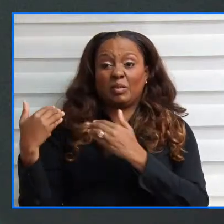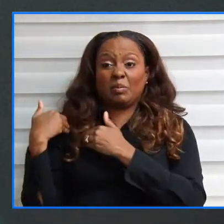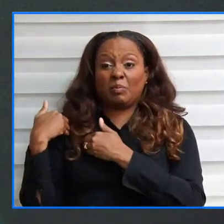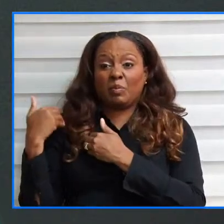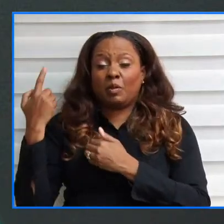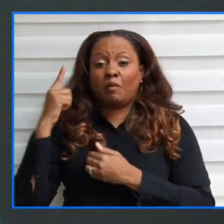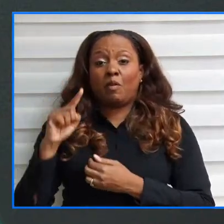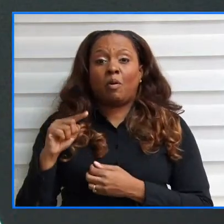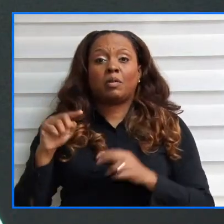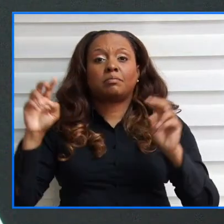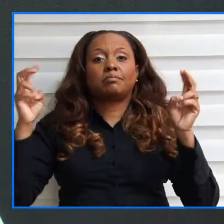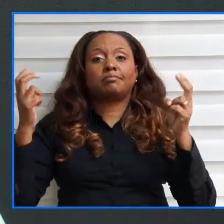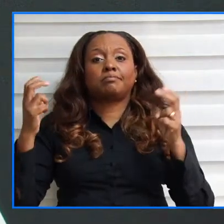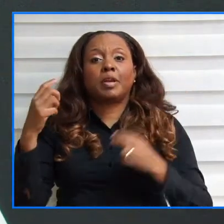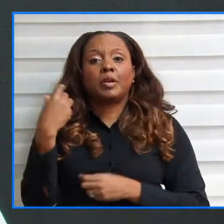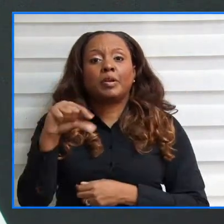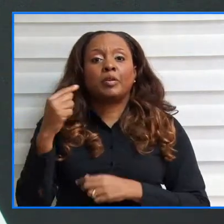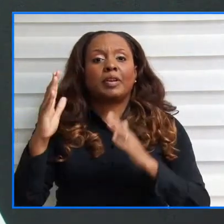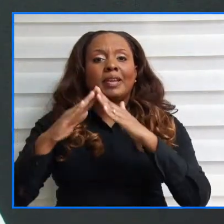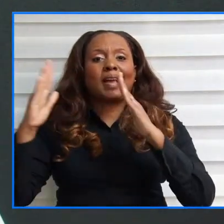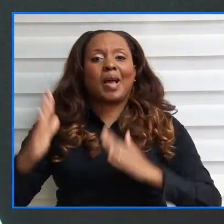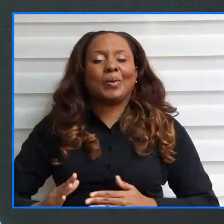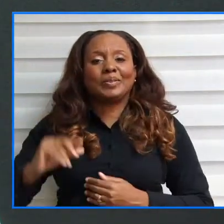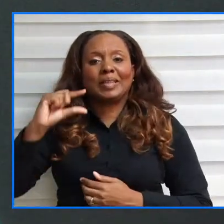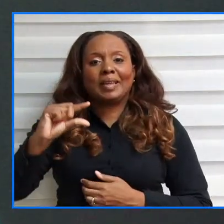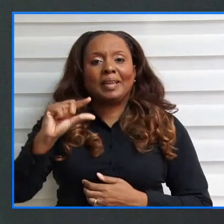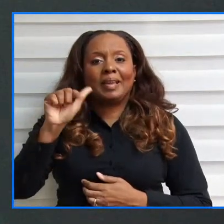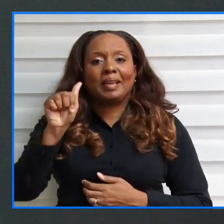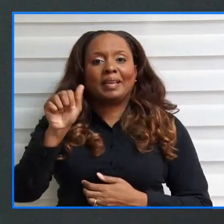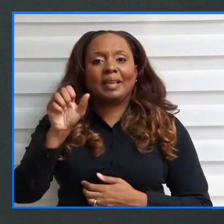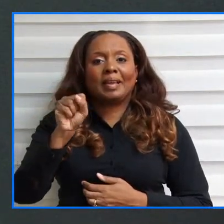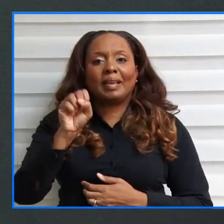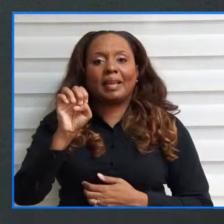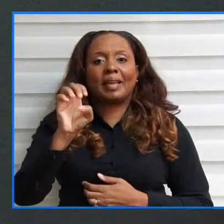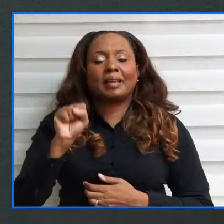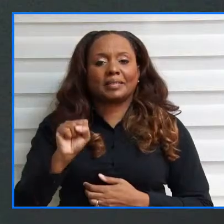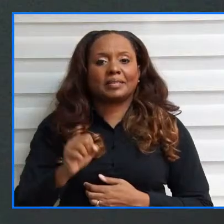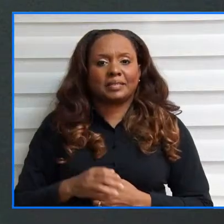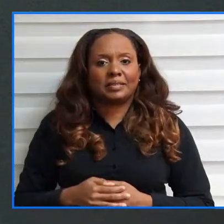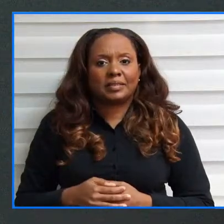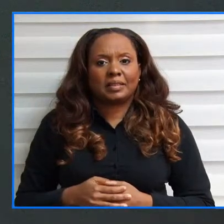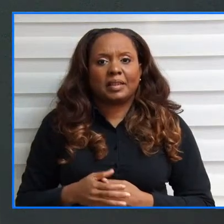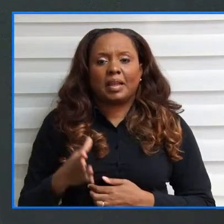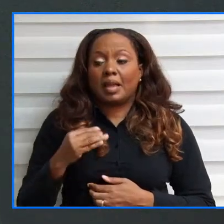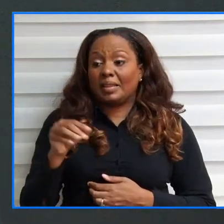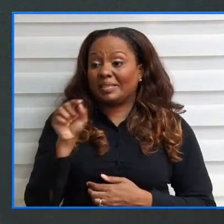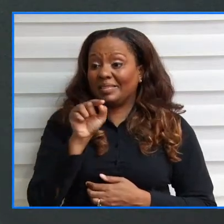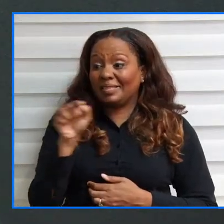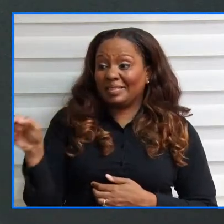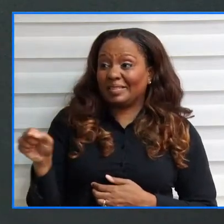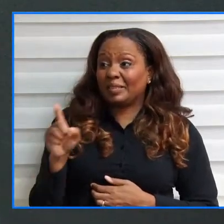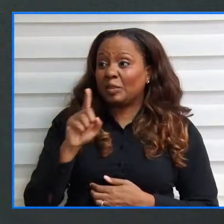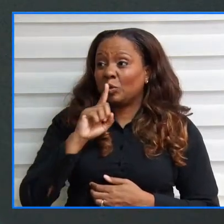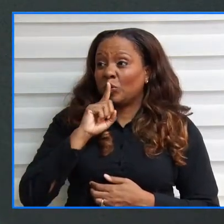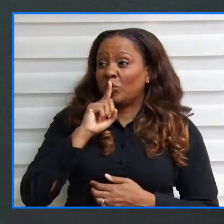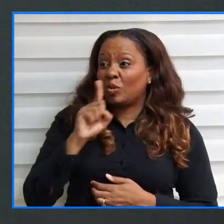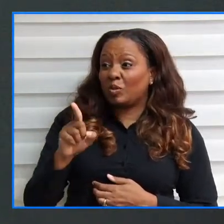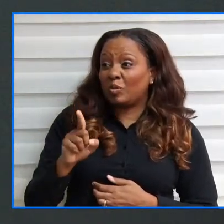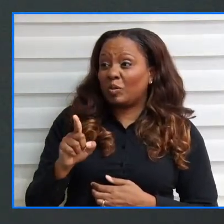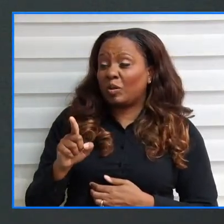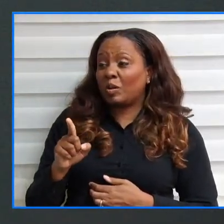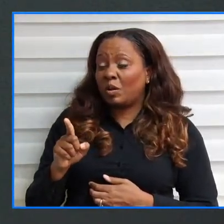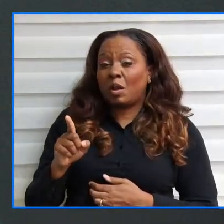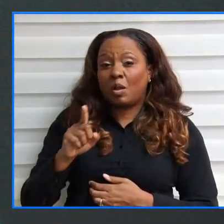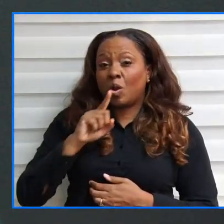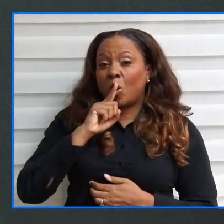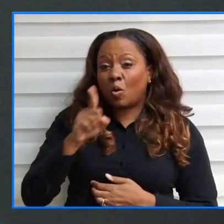stock of contribution is what has really been the biggest contributor, as opposed to the flow that exists